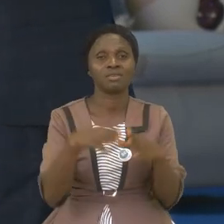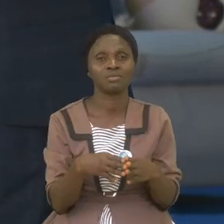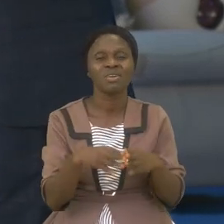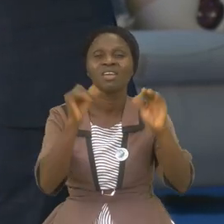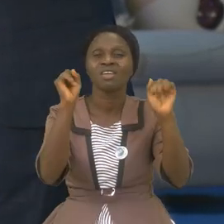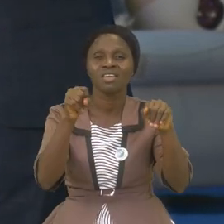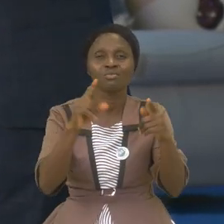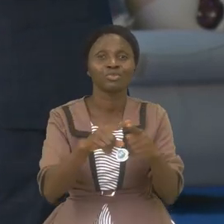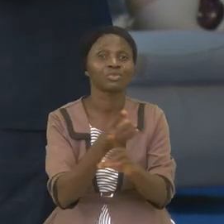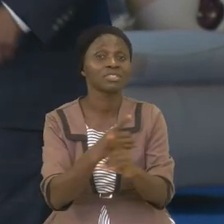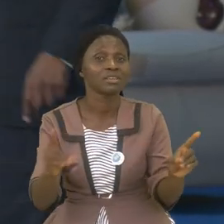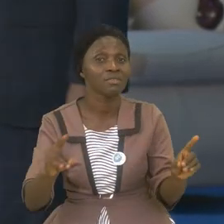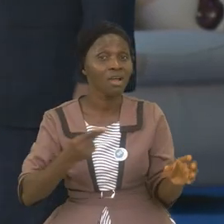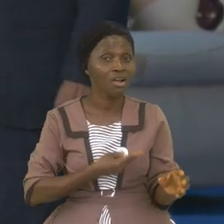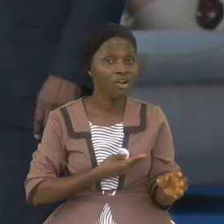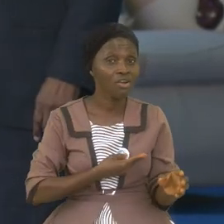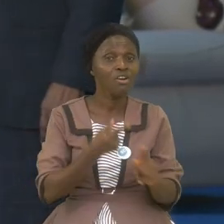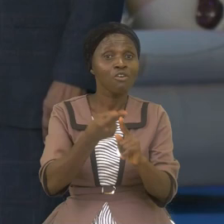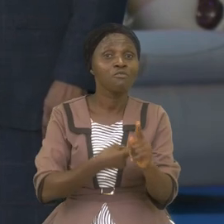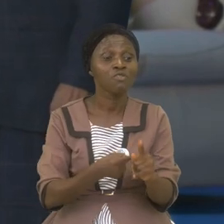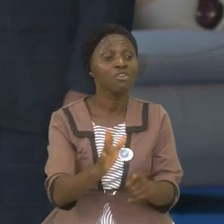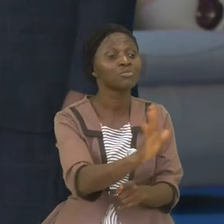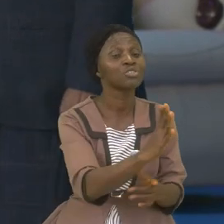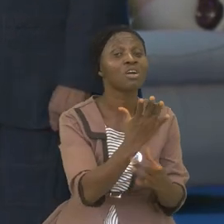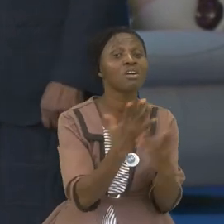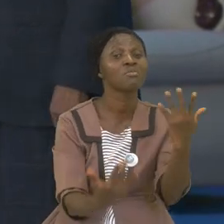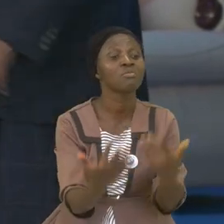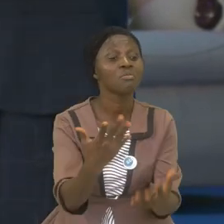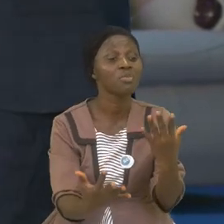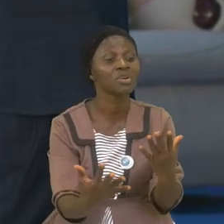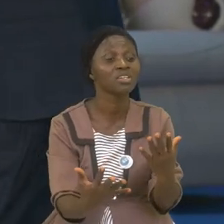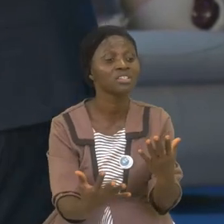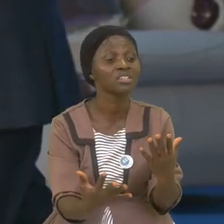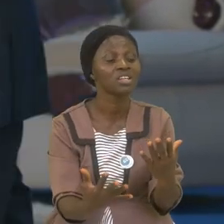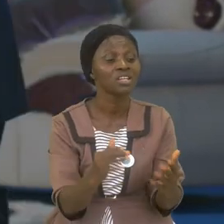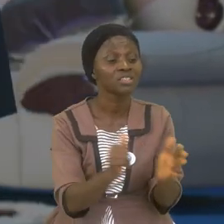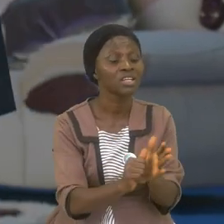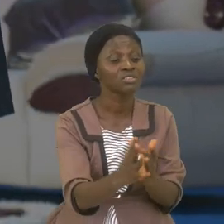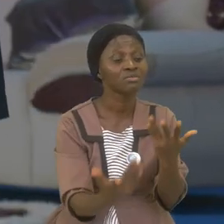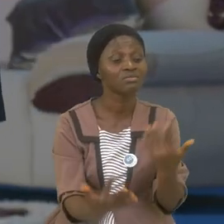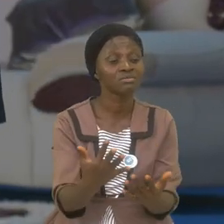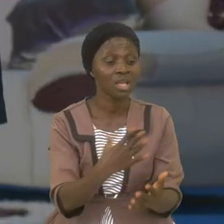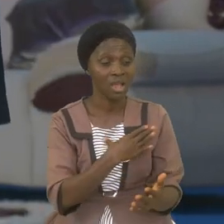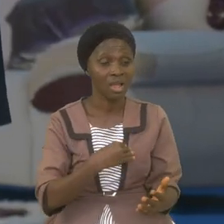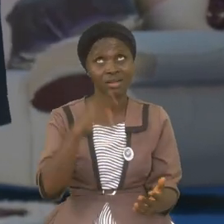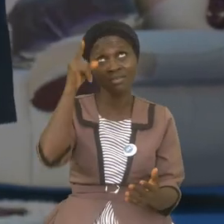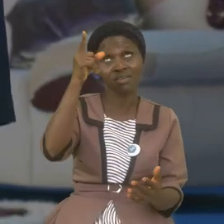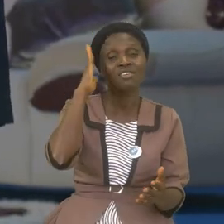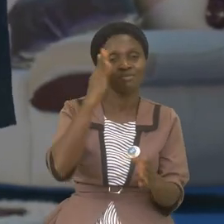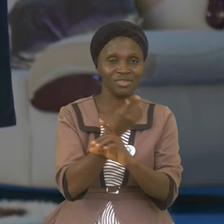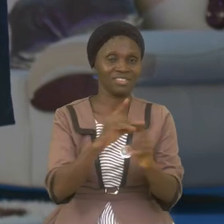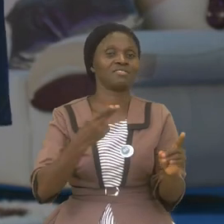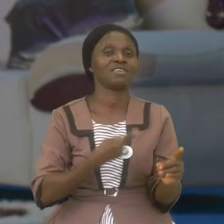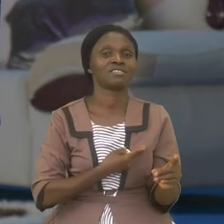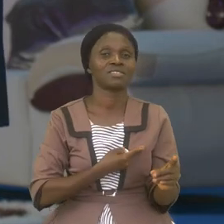to deliver us from thy burning fiery furnace, and he will deliver